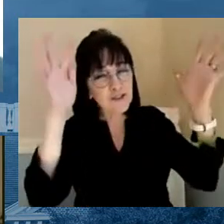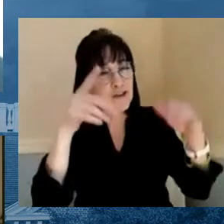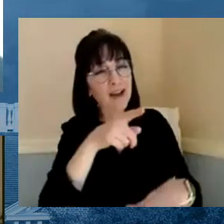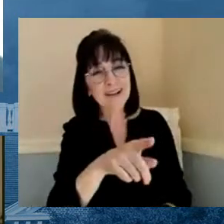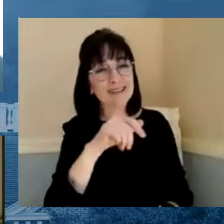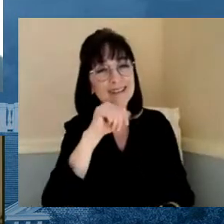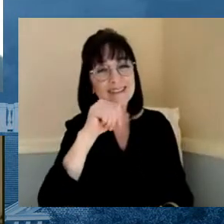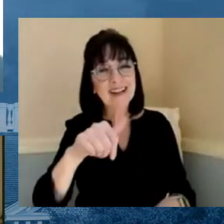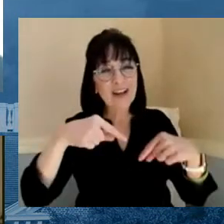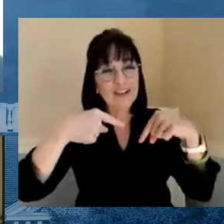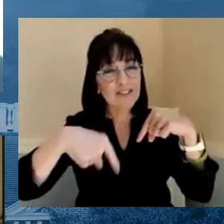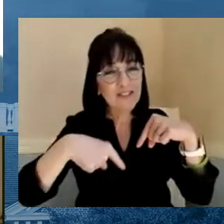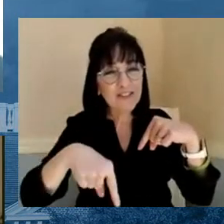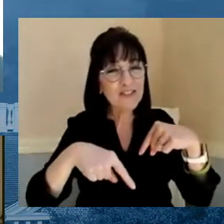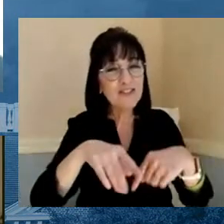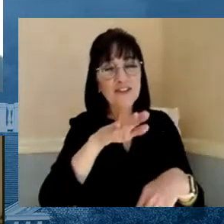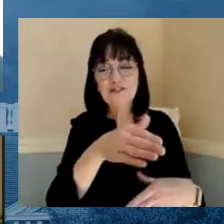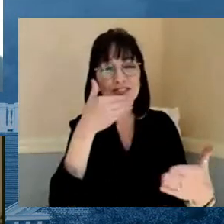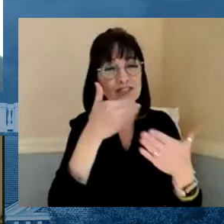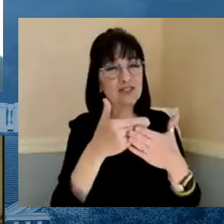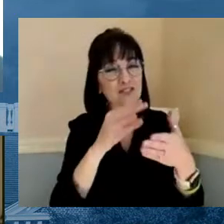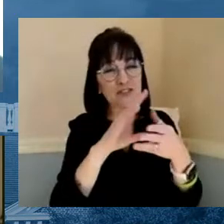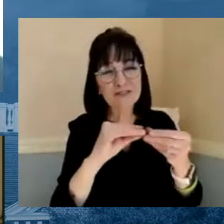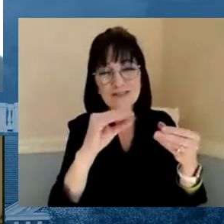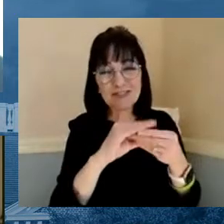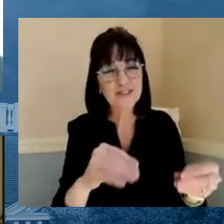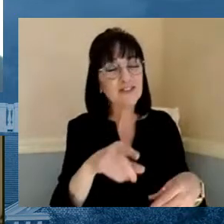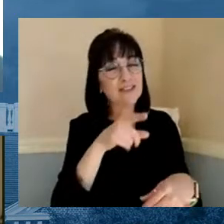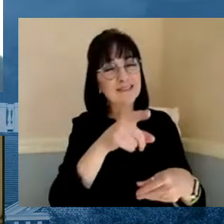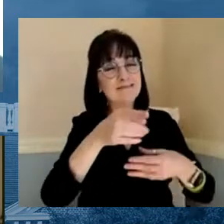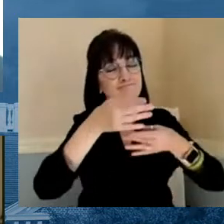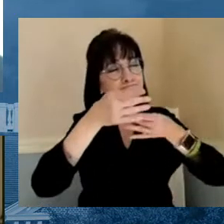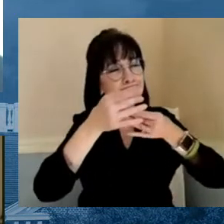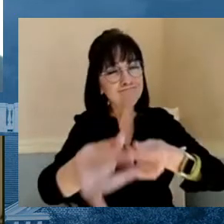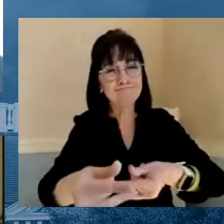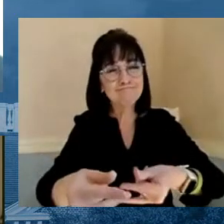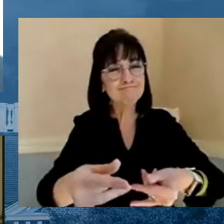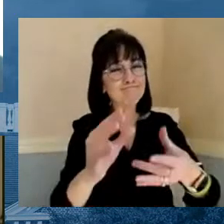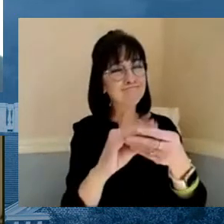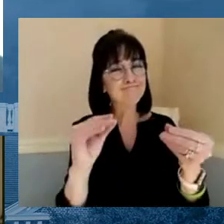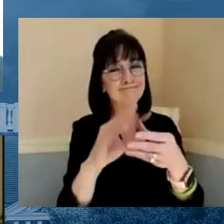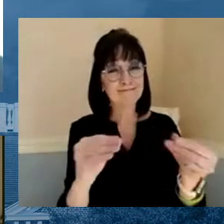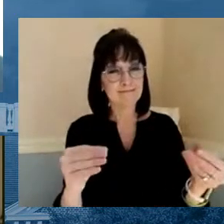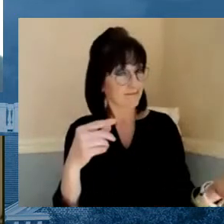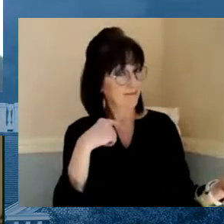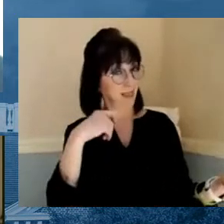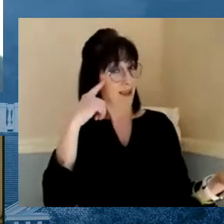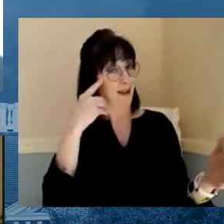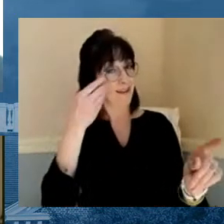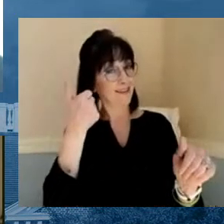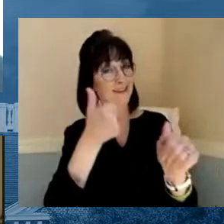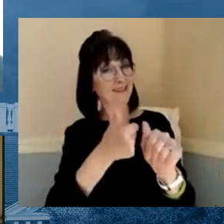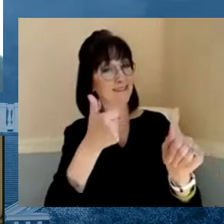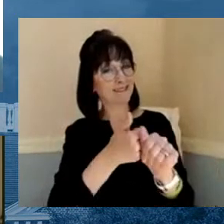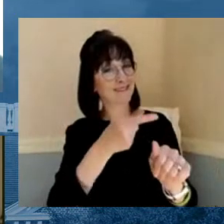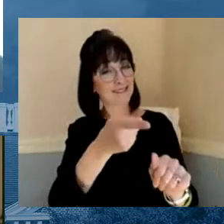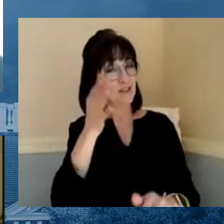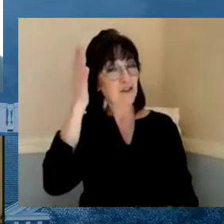great remarks, great delivery. Maybe you have a future as a